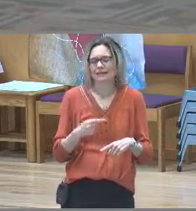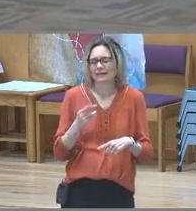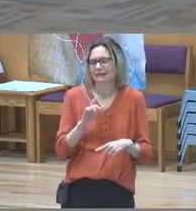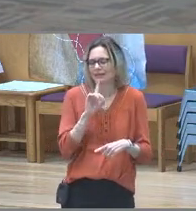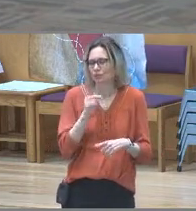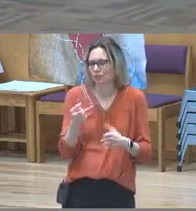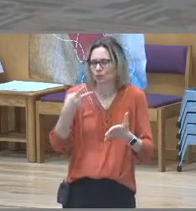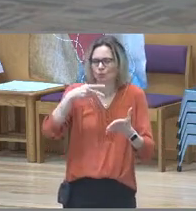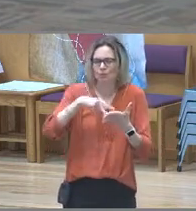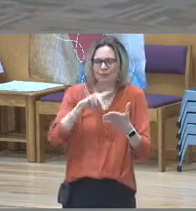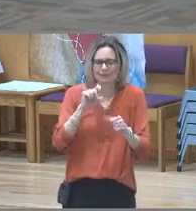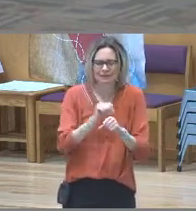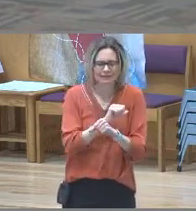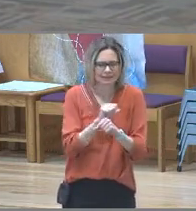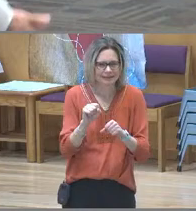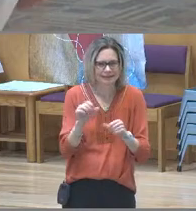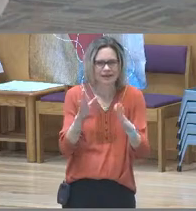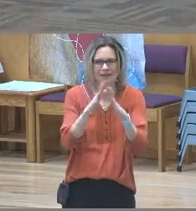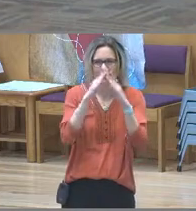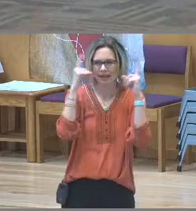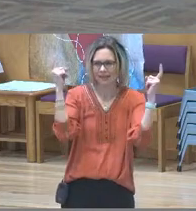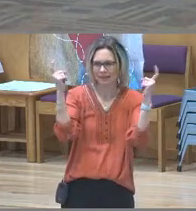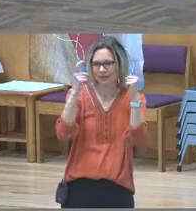indeed. Hallelujah.